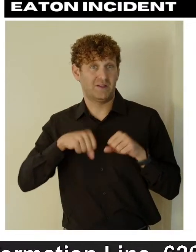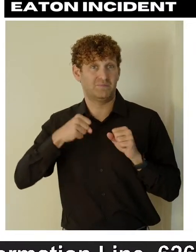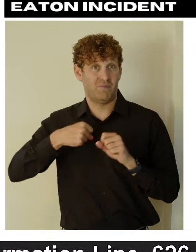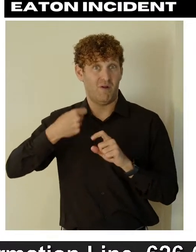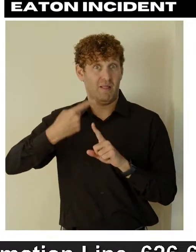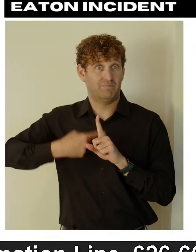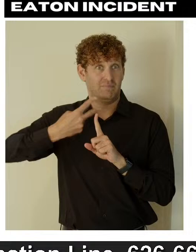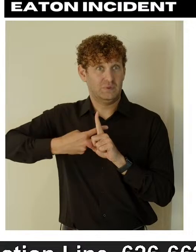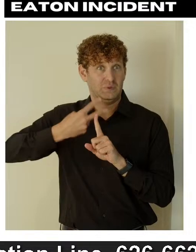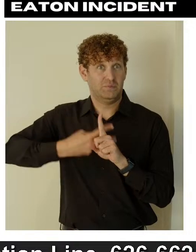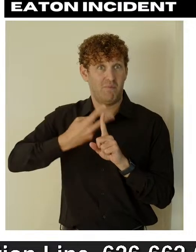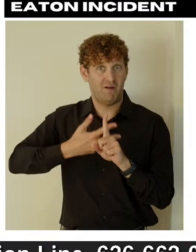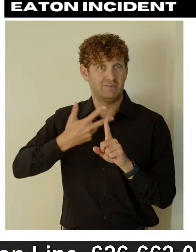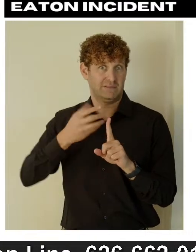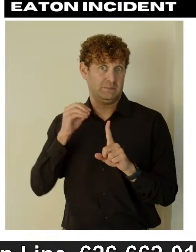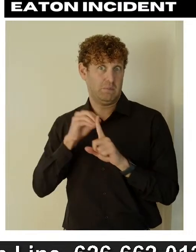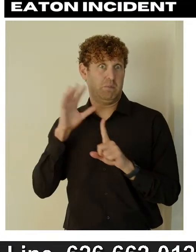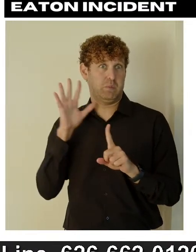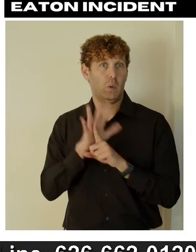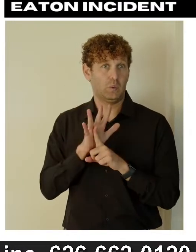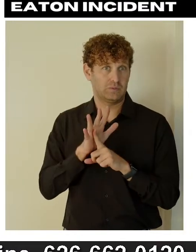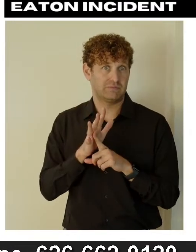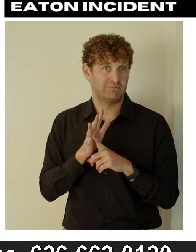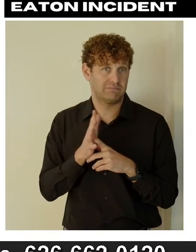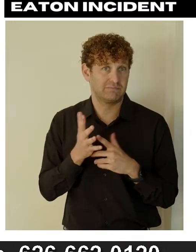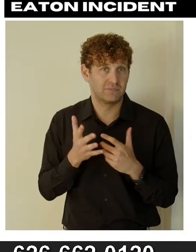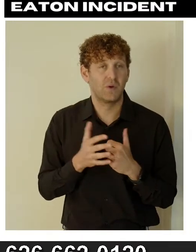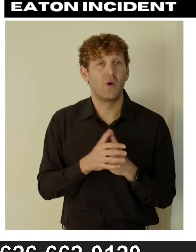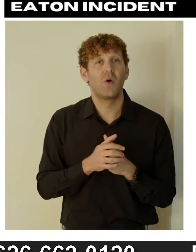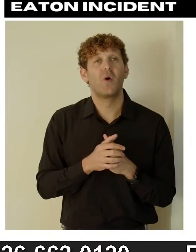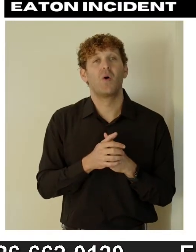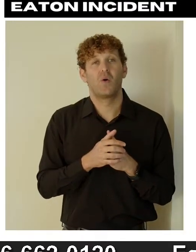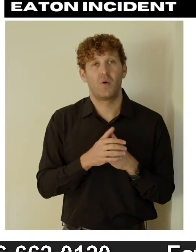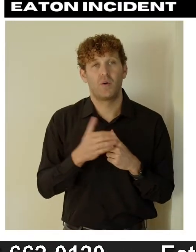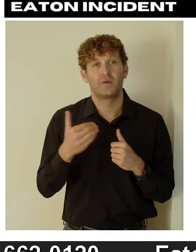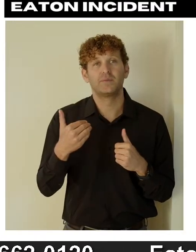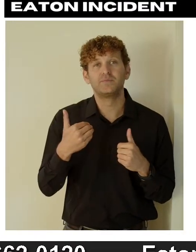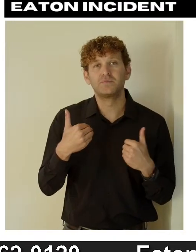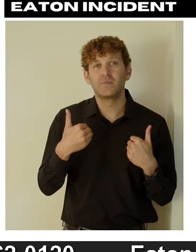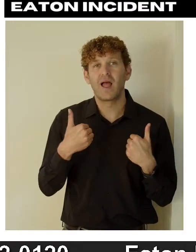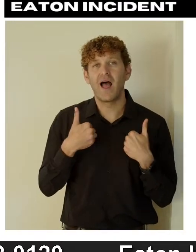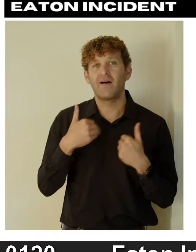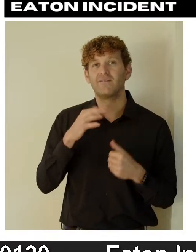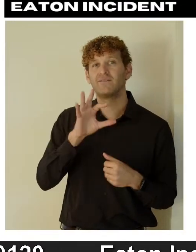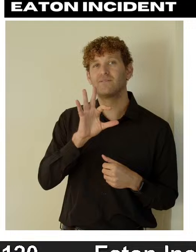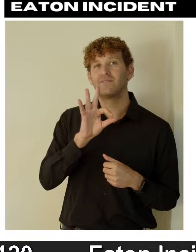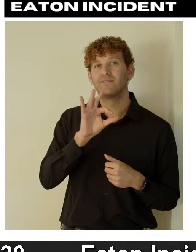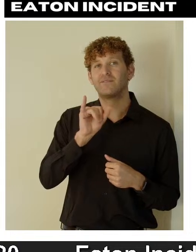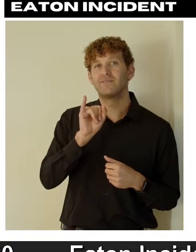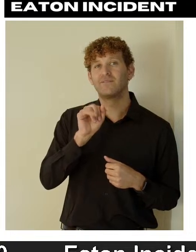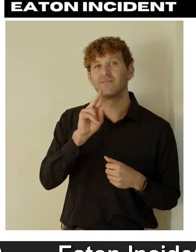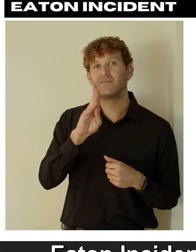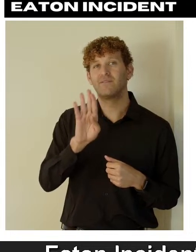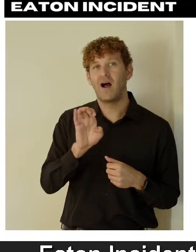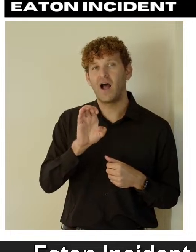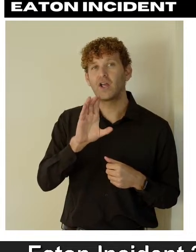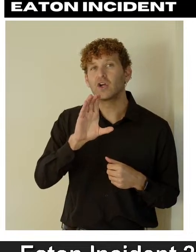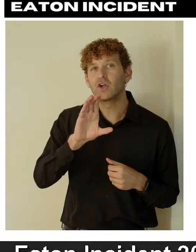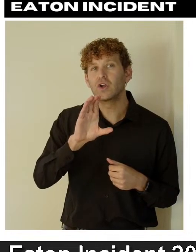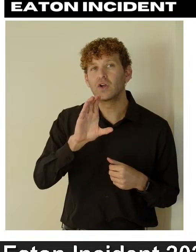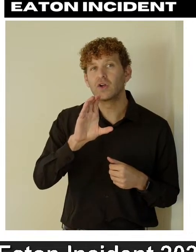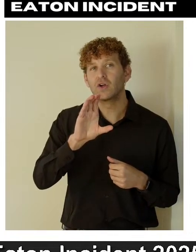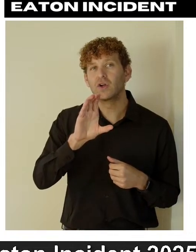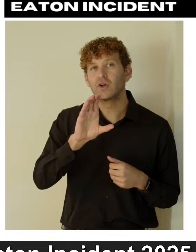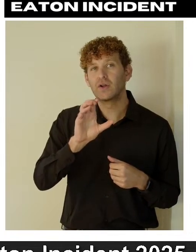that and consider visiting the fire.airnow.gov site for some tips and some ideas about things you can do to help your system heal